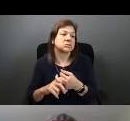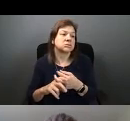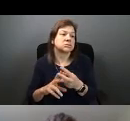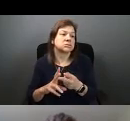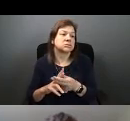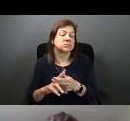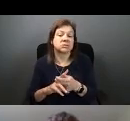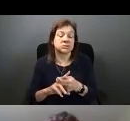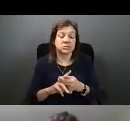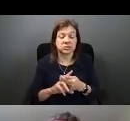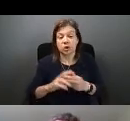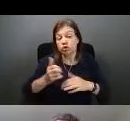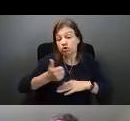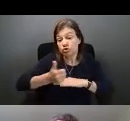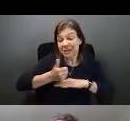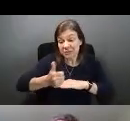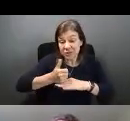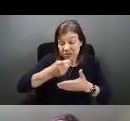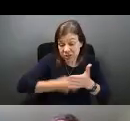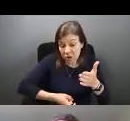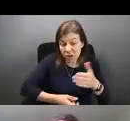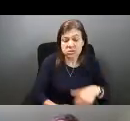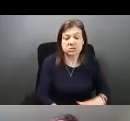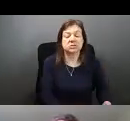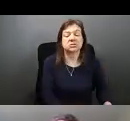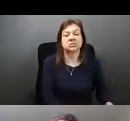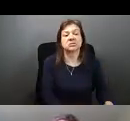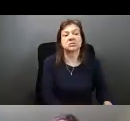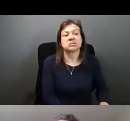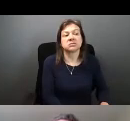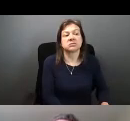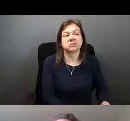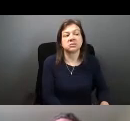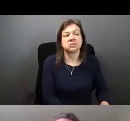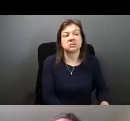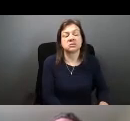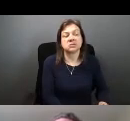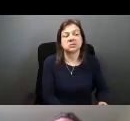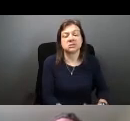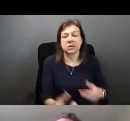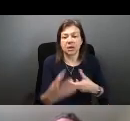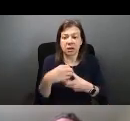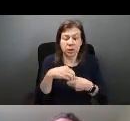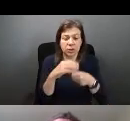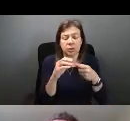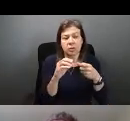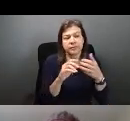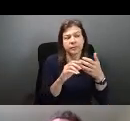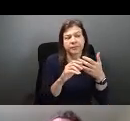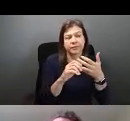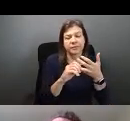some transportation costs that you could include,